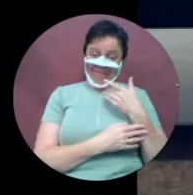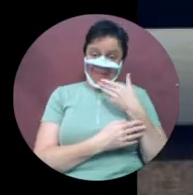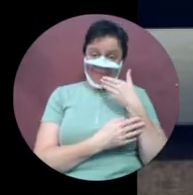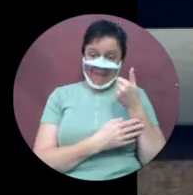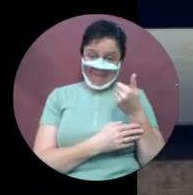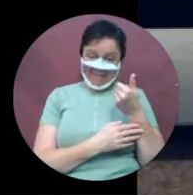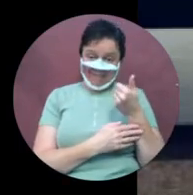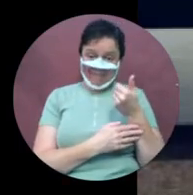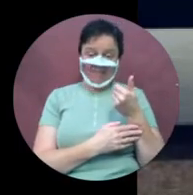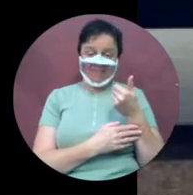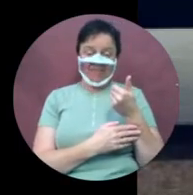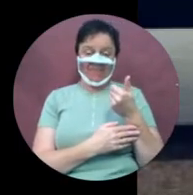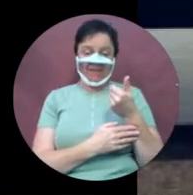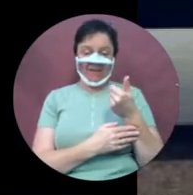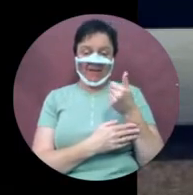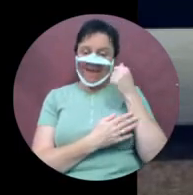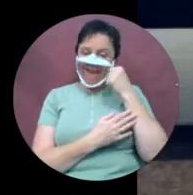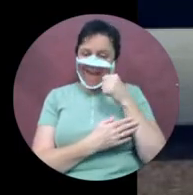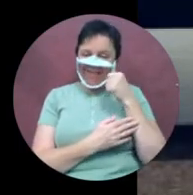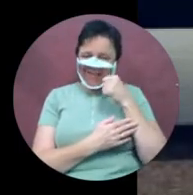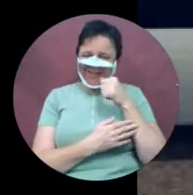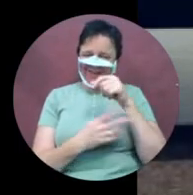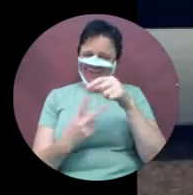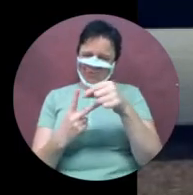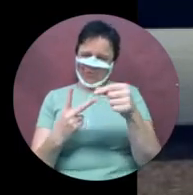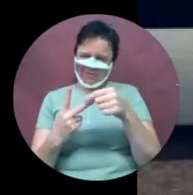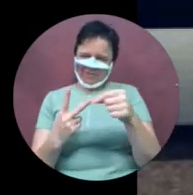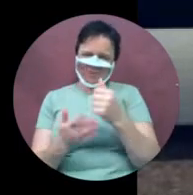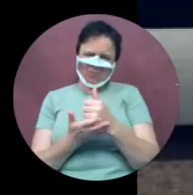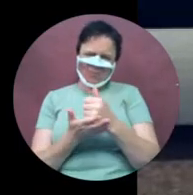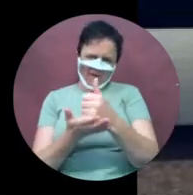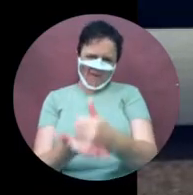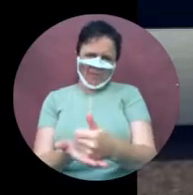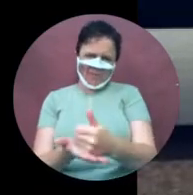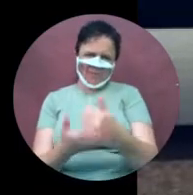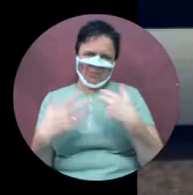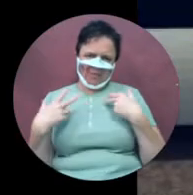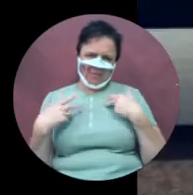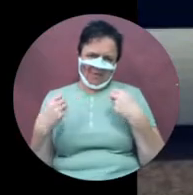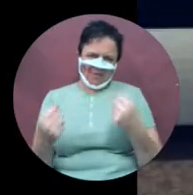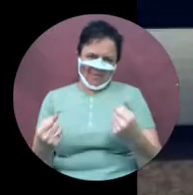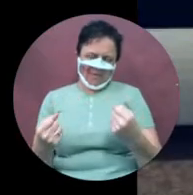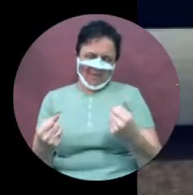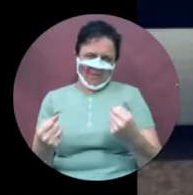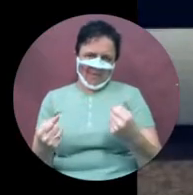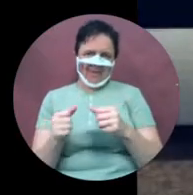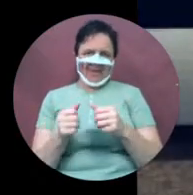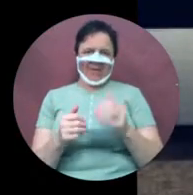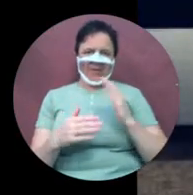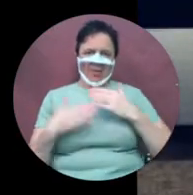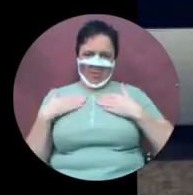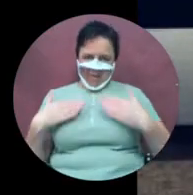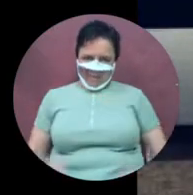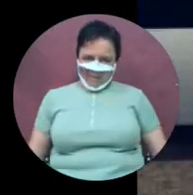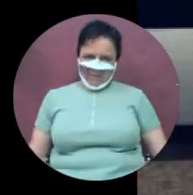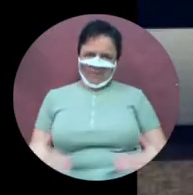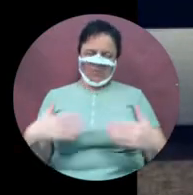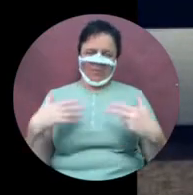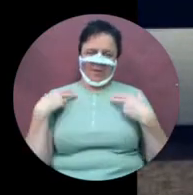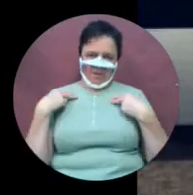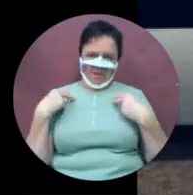day-to-day choices in making your body feel good and strong instead of having to make your body repair and heal itself through poor